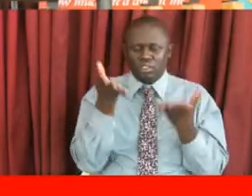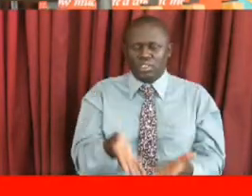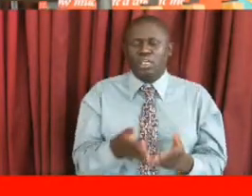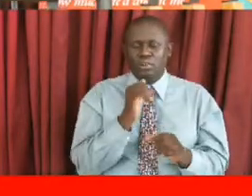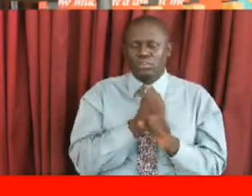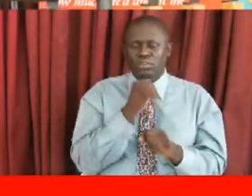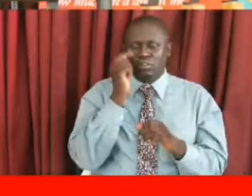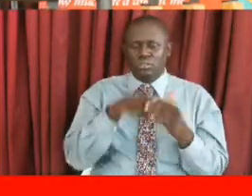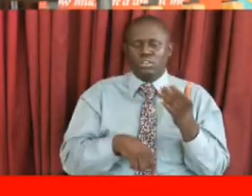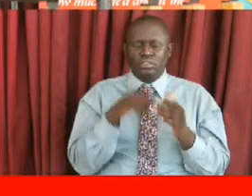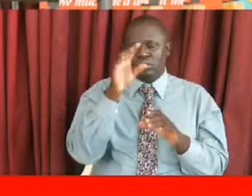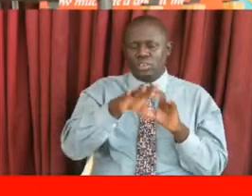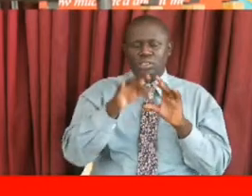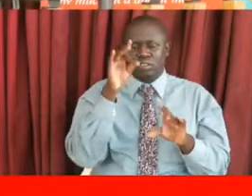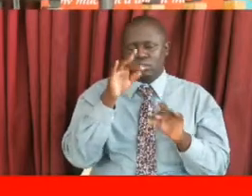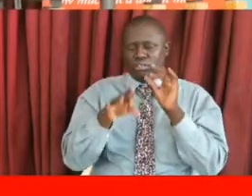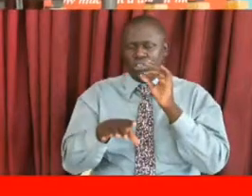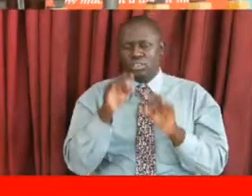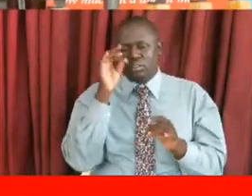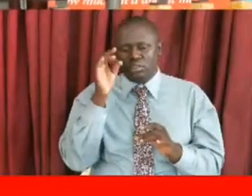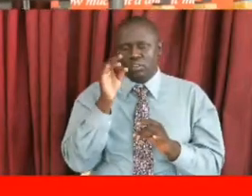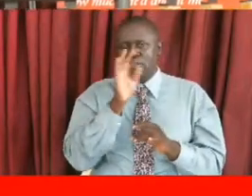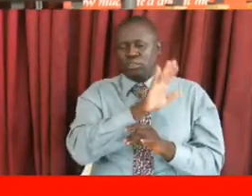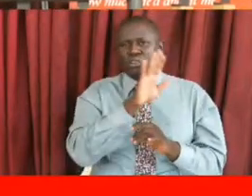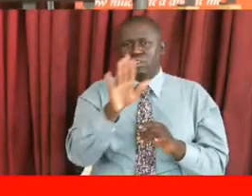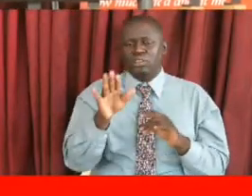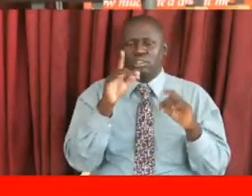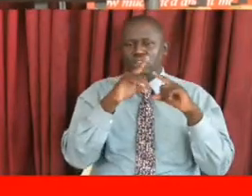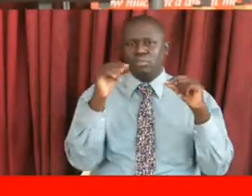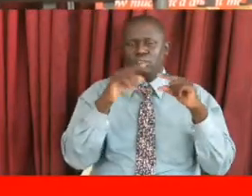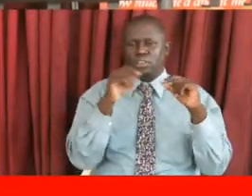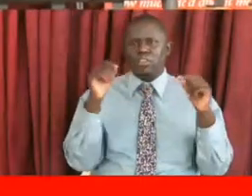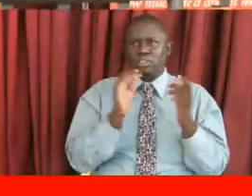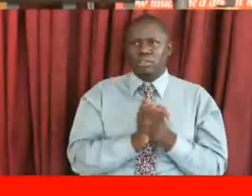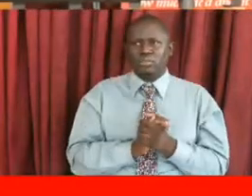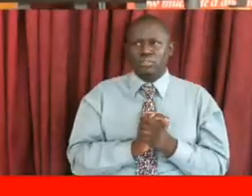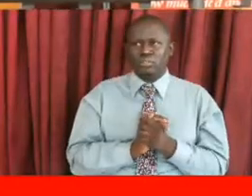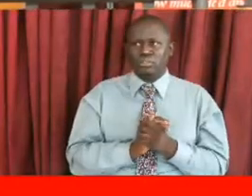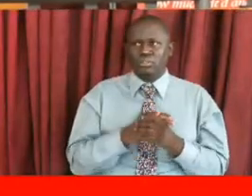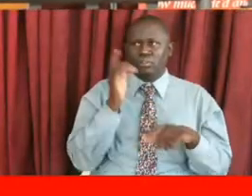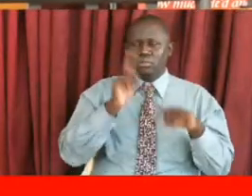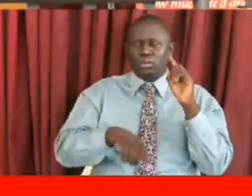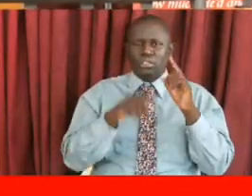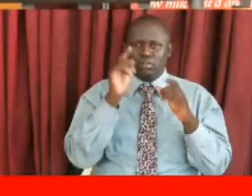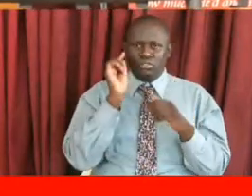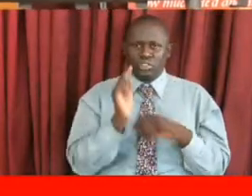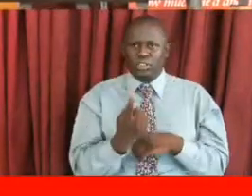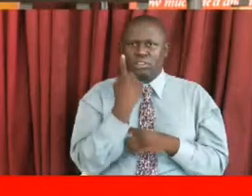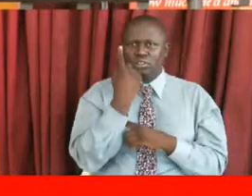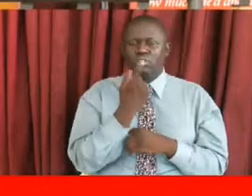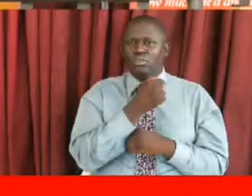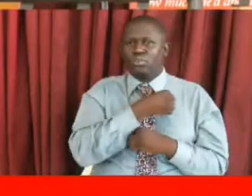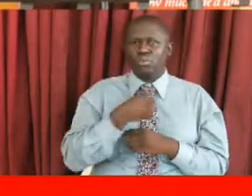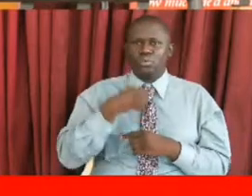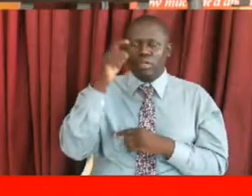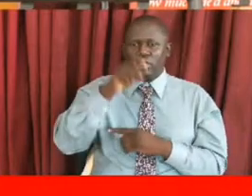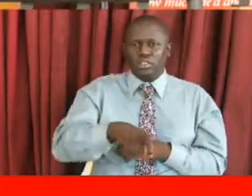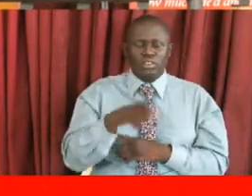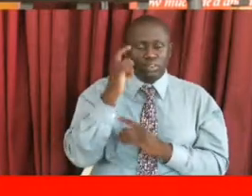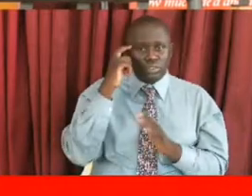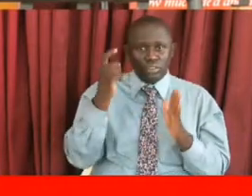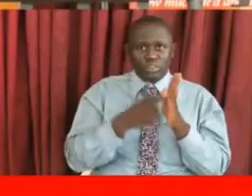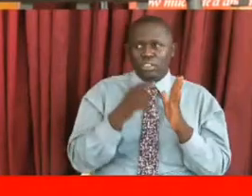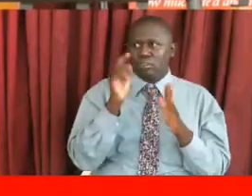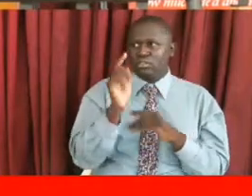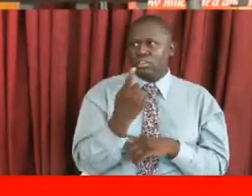identify his message but you have to recognize first that this